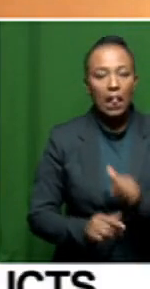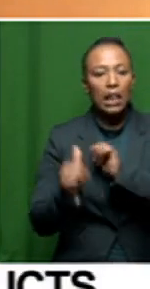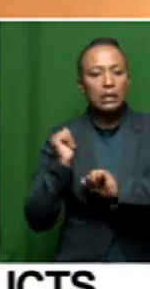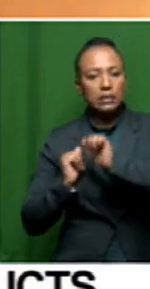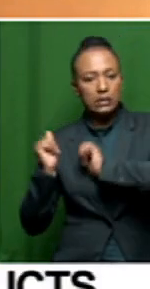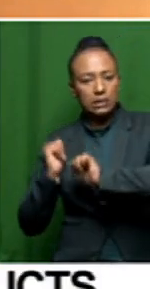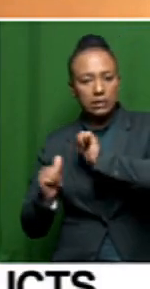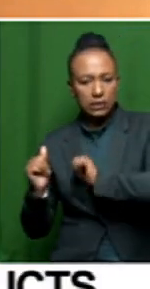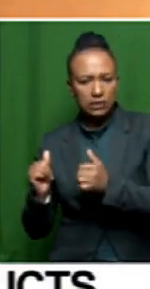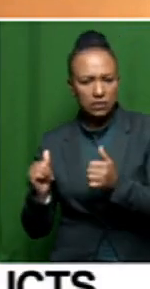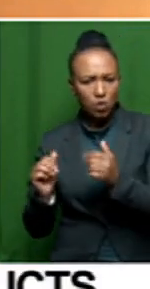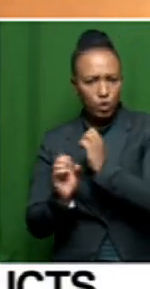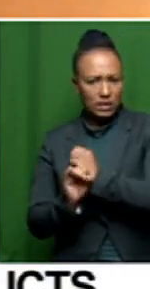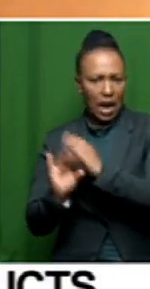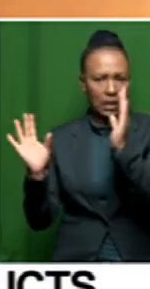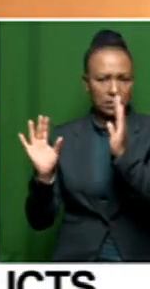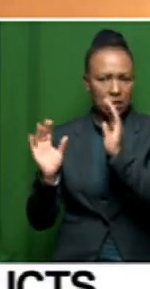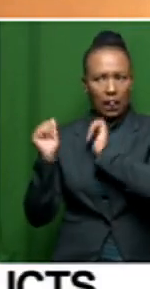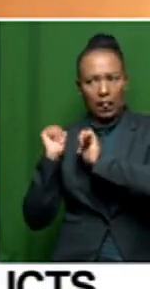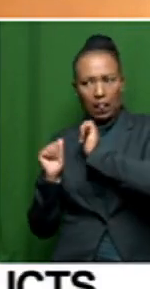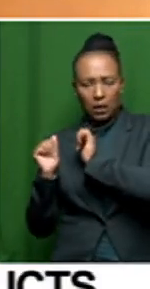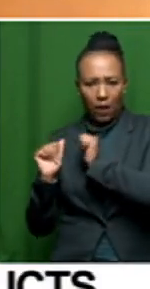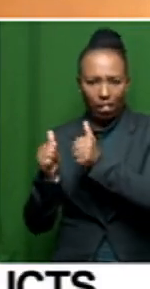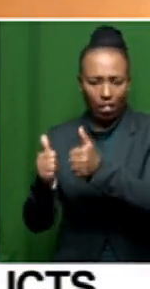back where we have started in terms of